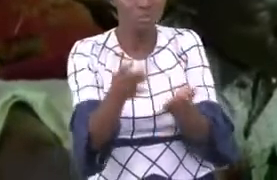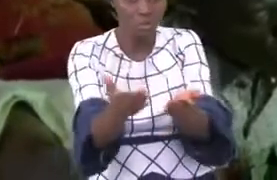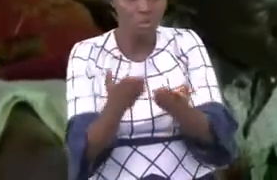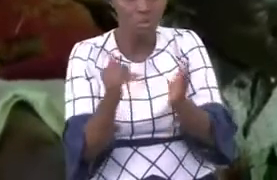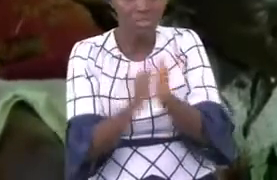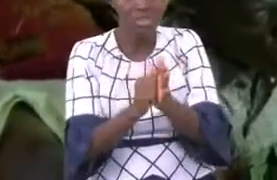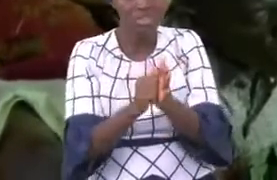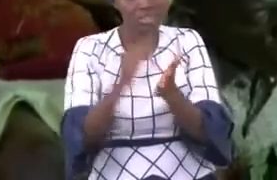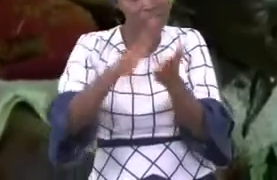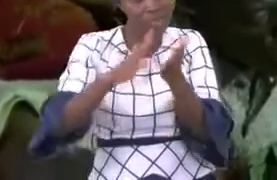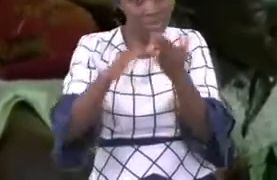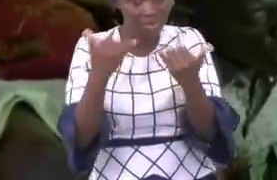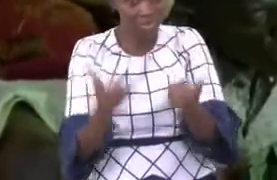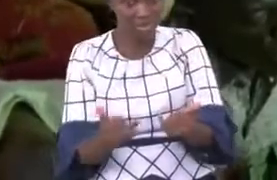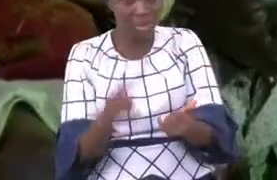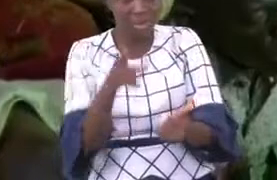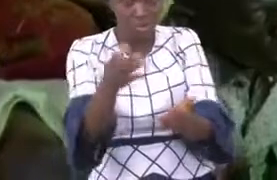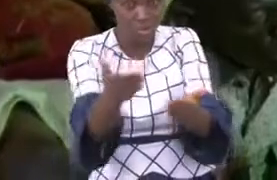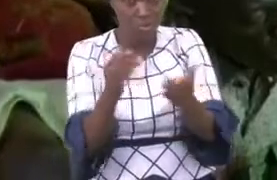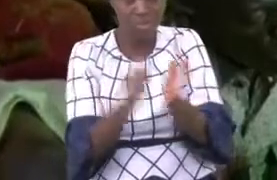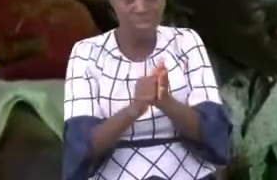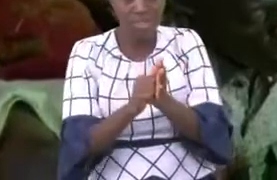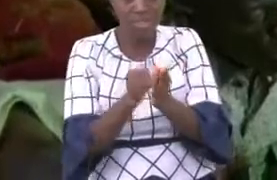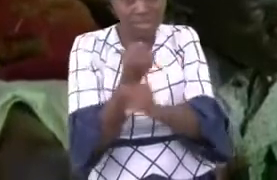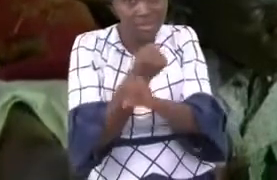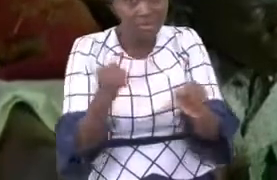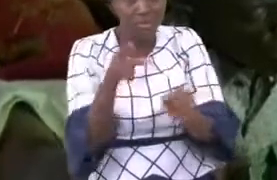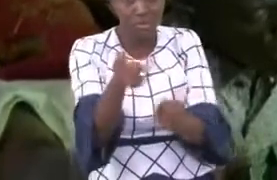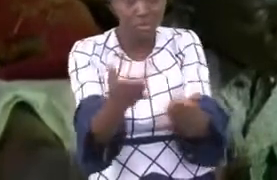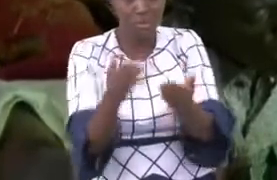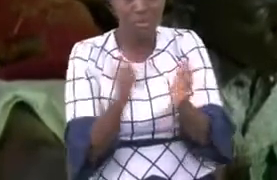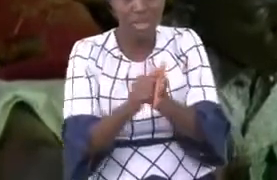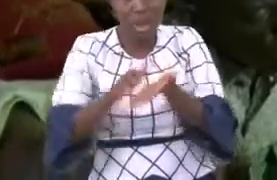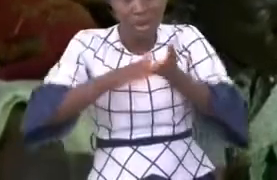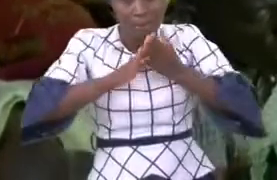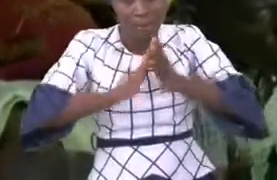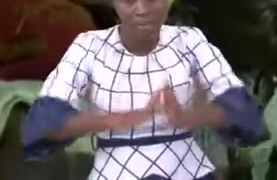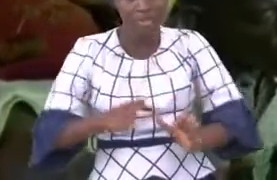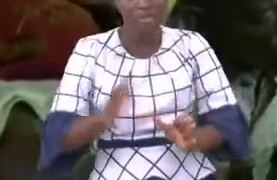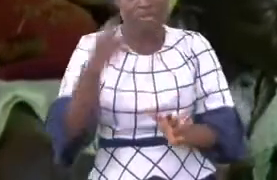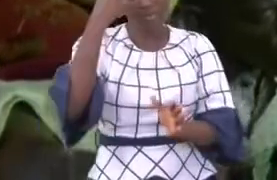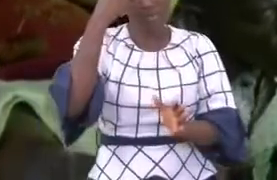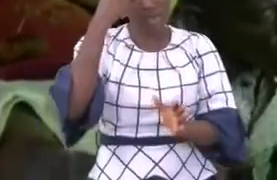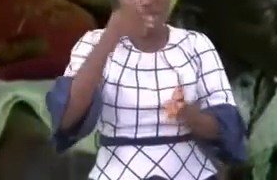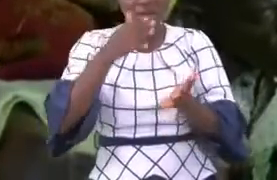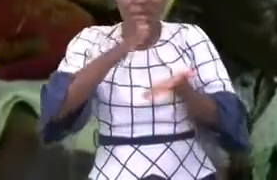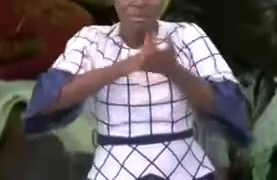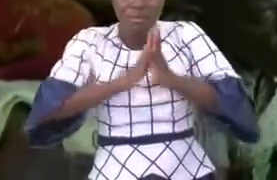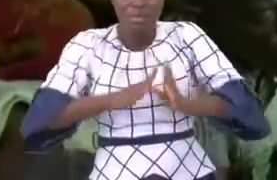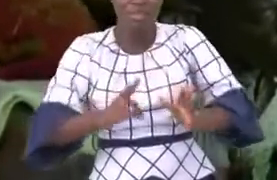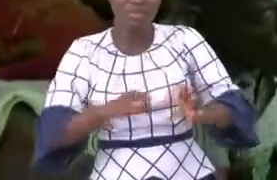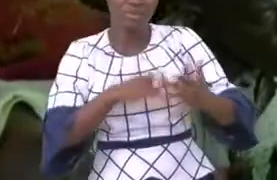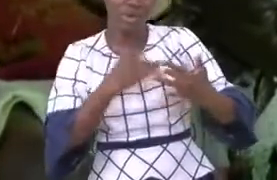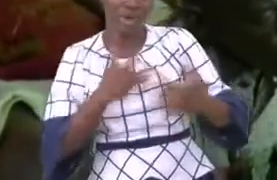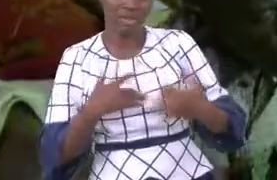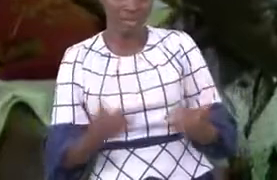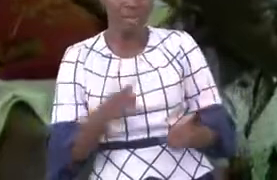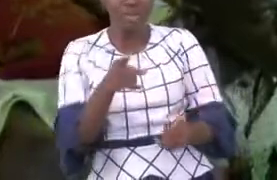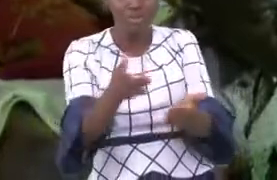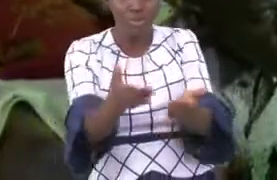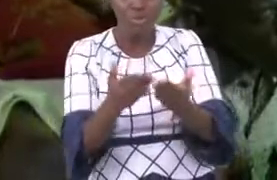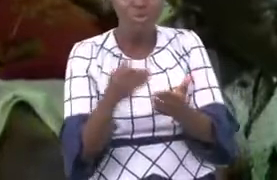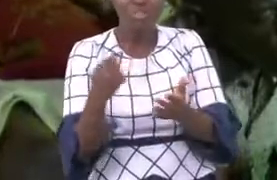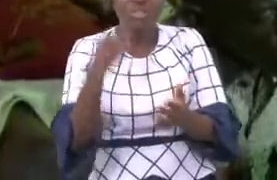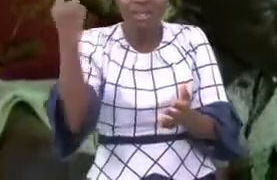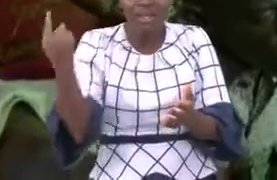mind now, you want eternal life, the very life of God in man, you want that eternal life